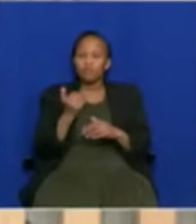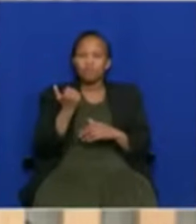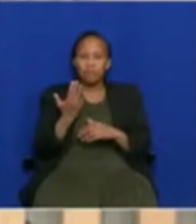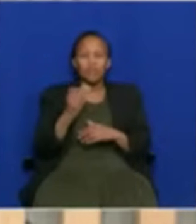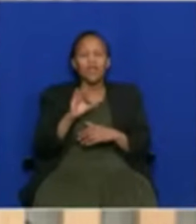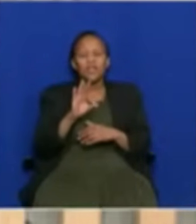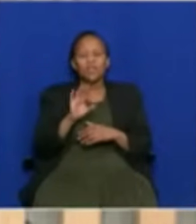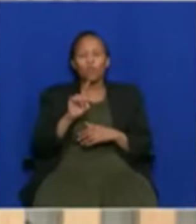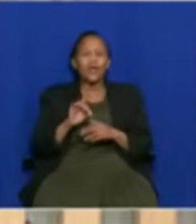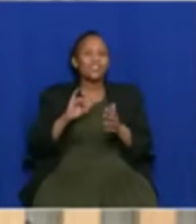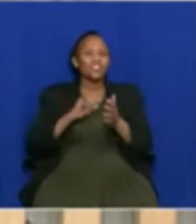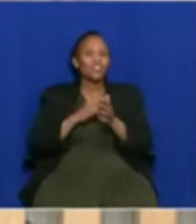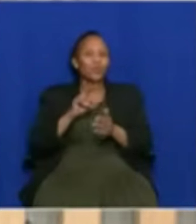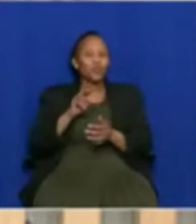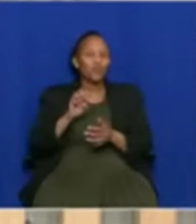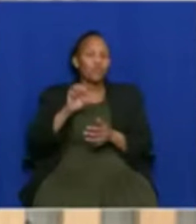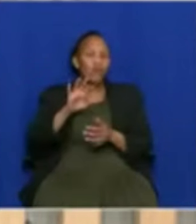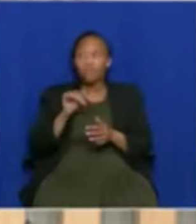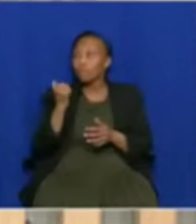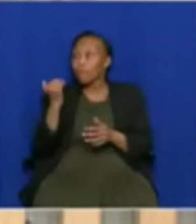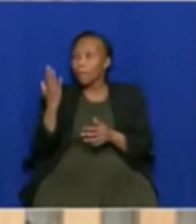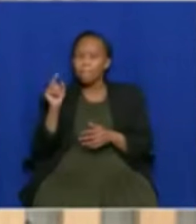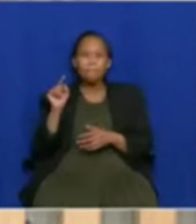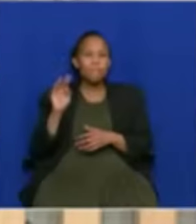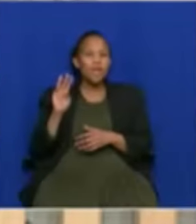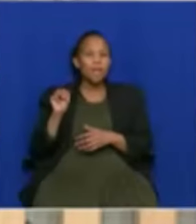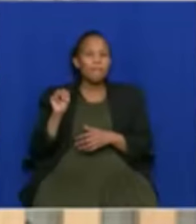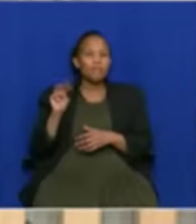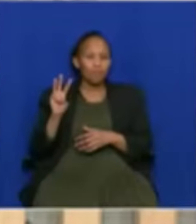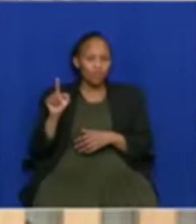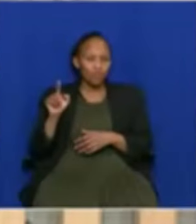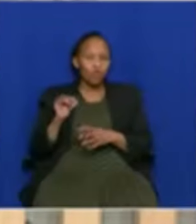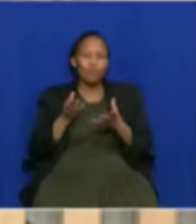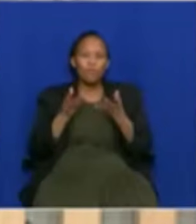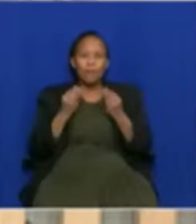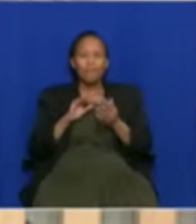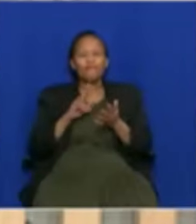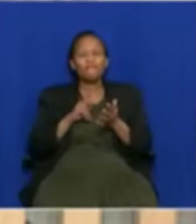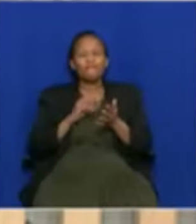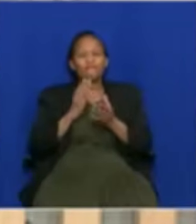BMW, and you will find that at file 3 at page 802.